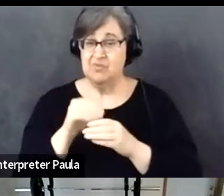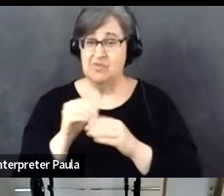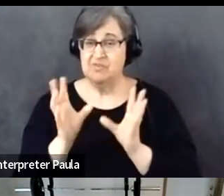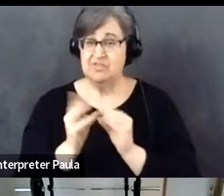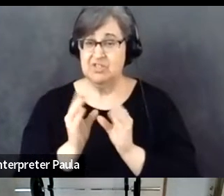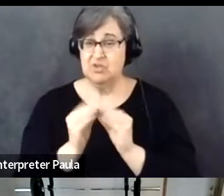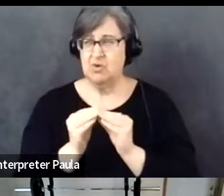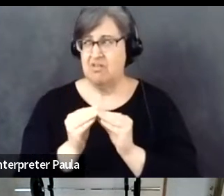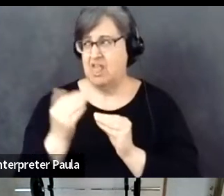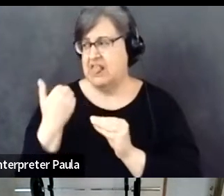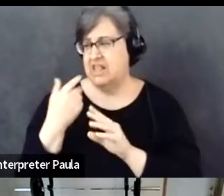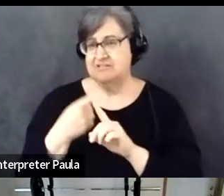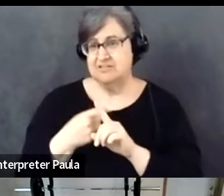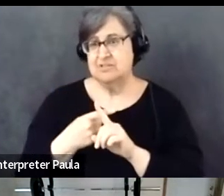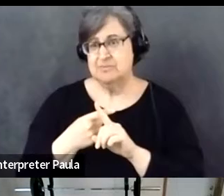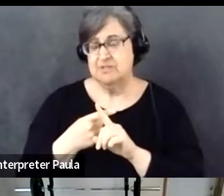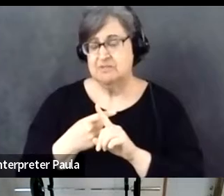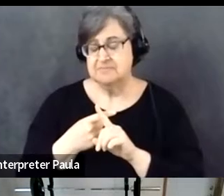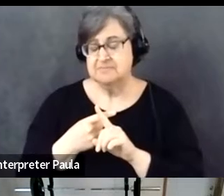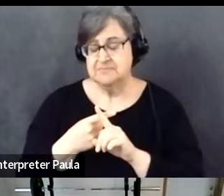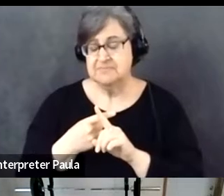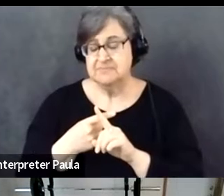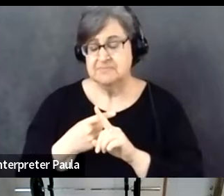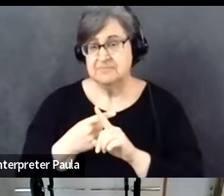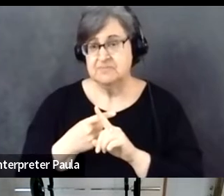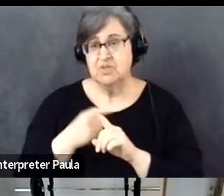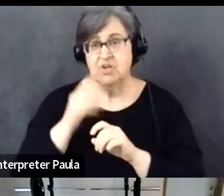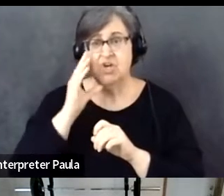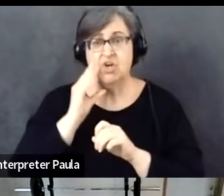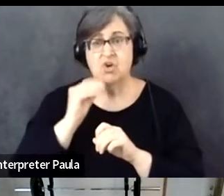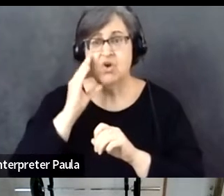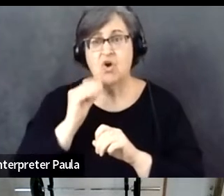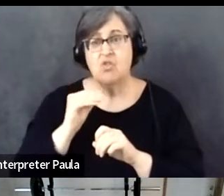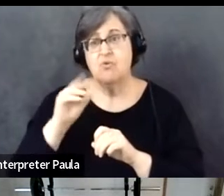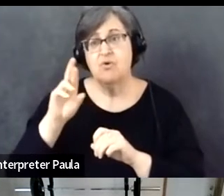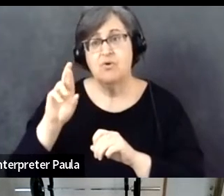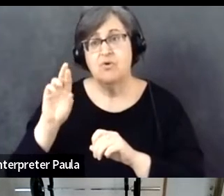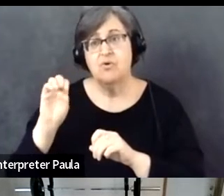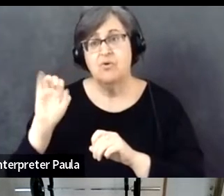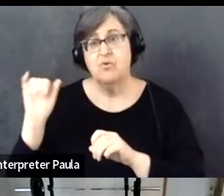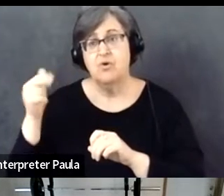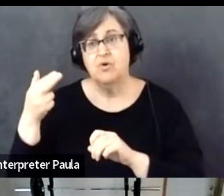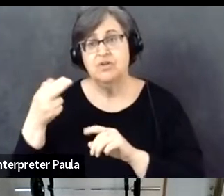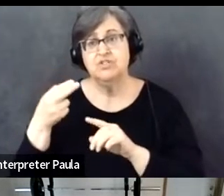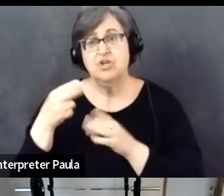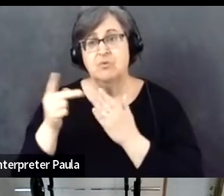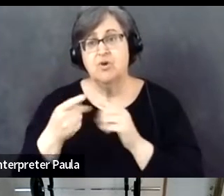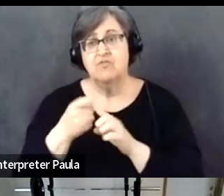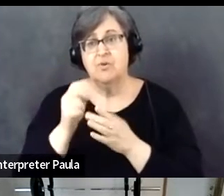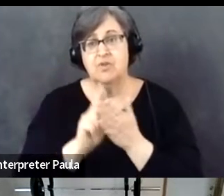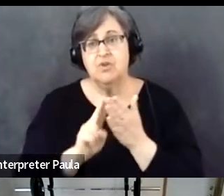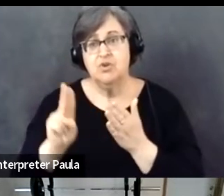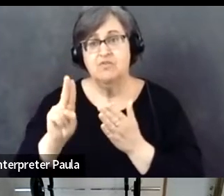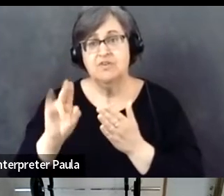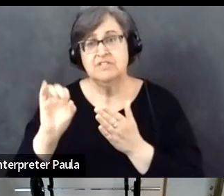call last month and had actually gone through the REACH program at University of Iowa. There's also a